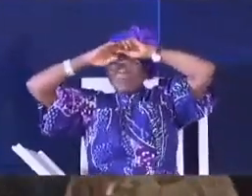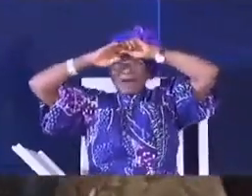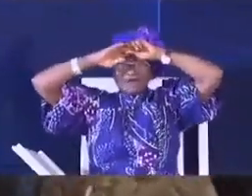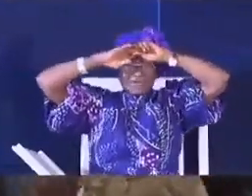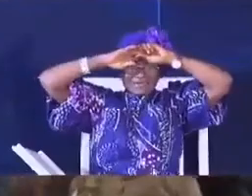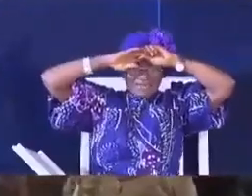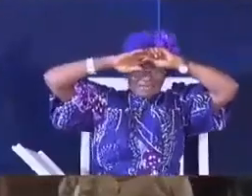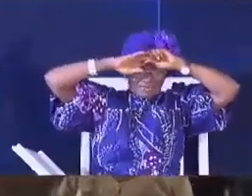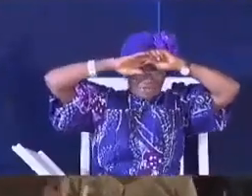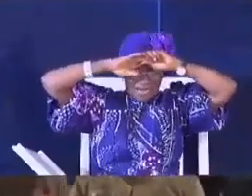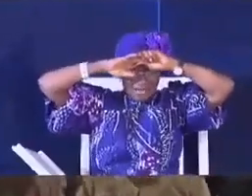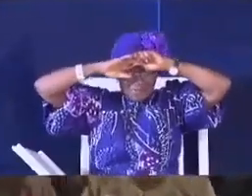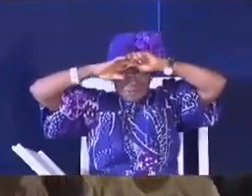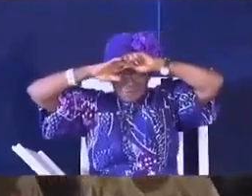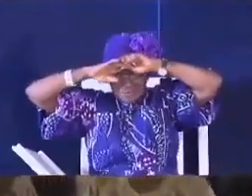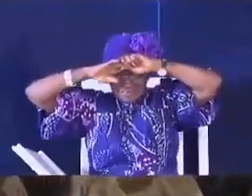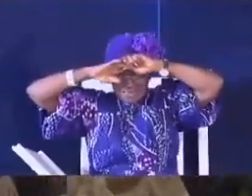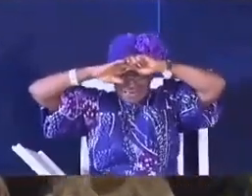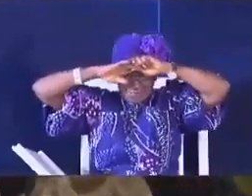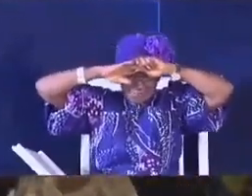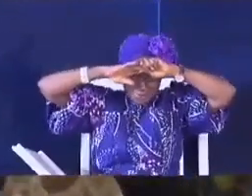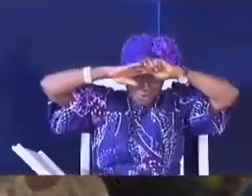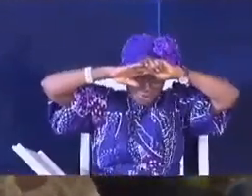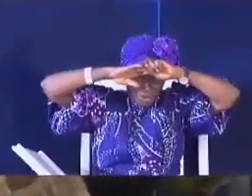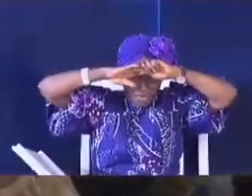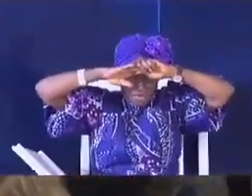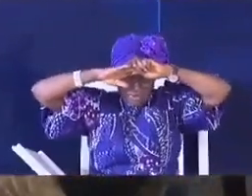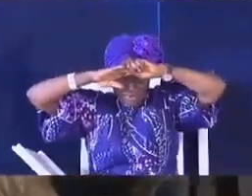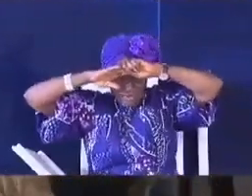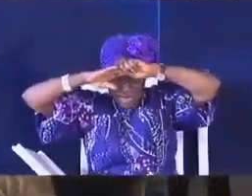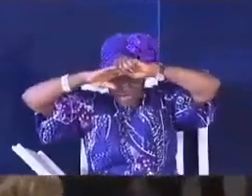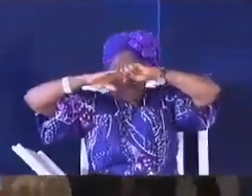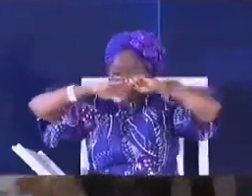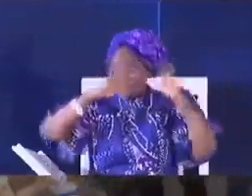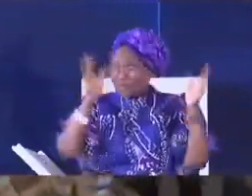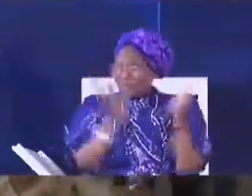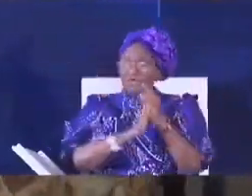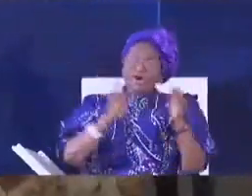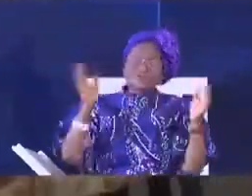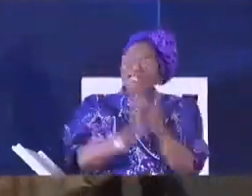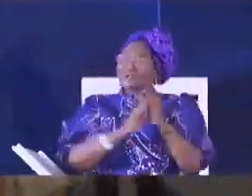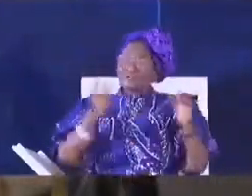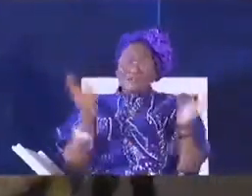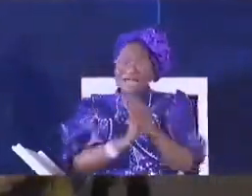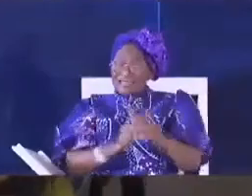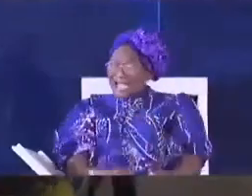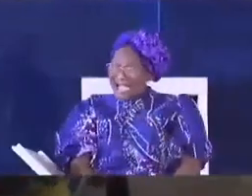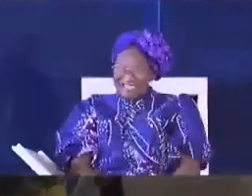at last. Oh yes, Lord, I thank you